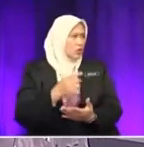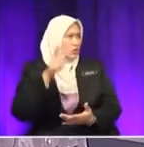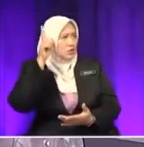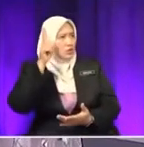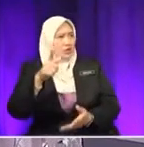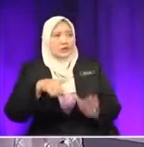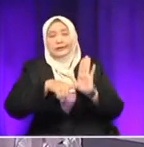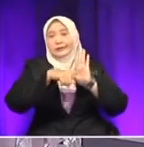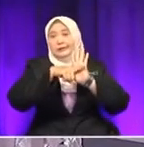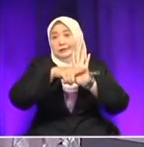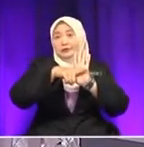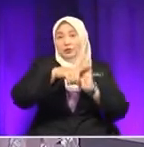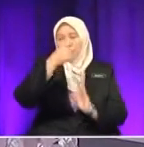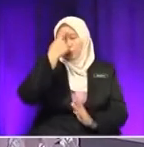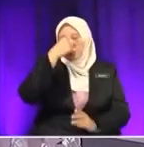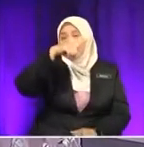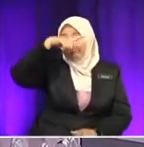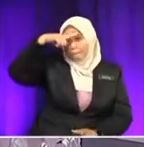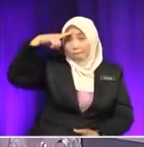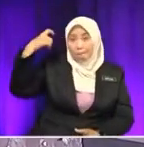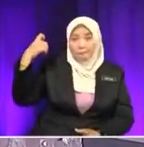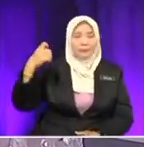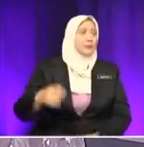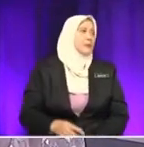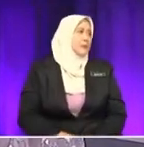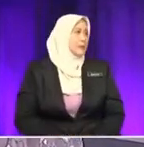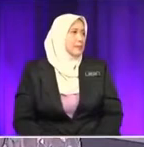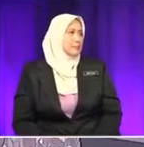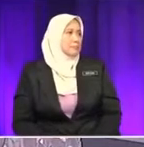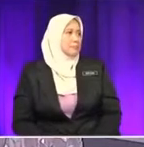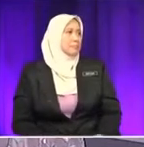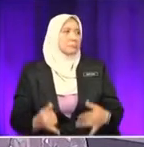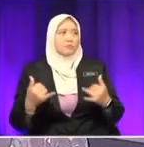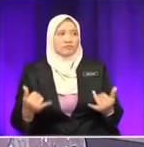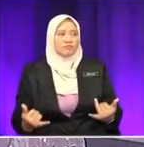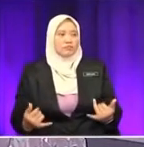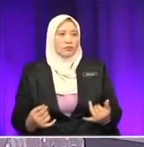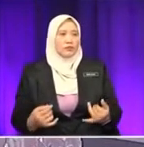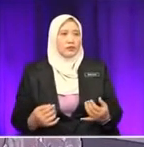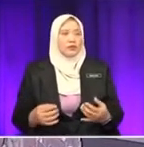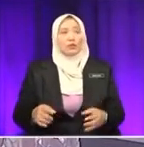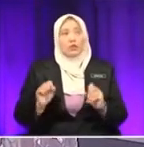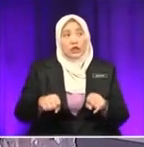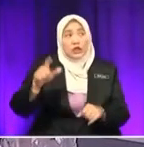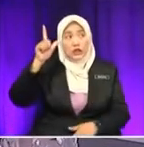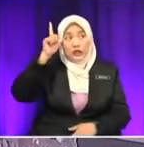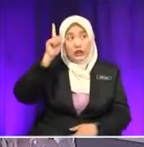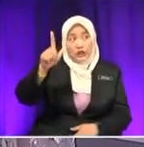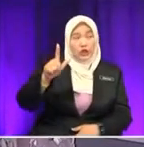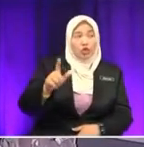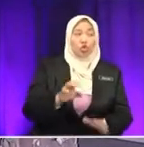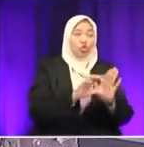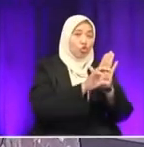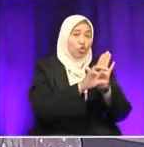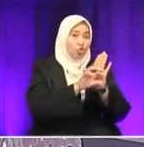always remember to use your modal verb in between. Okay. So now, let me just give you a very quick, briefly explanation and example. Now,